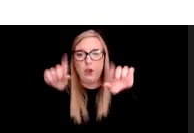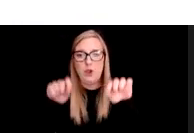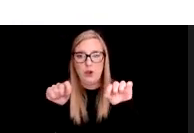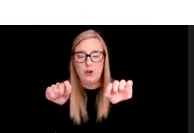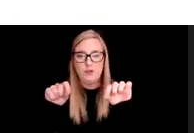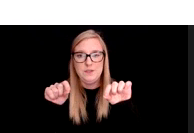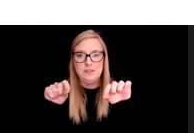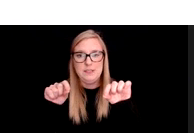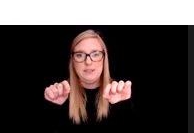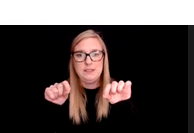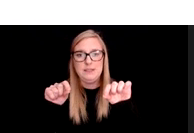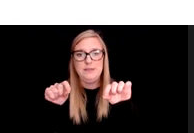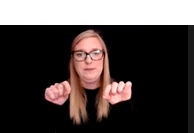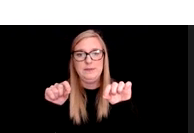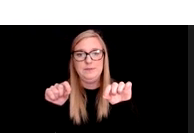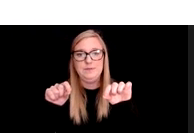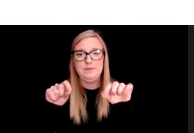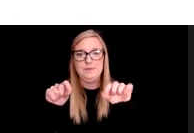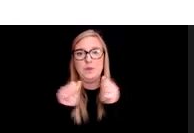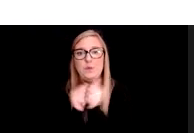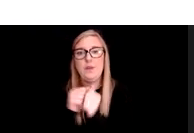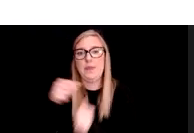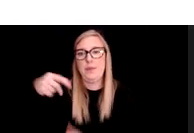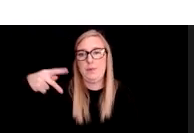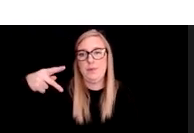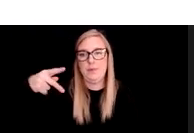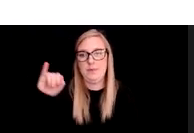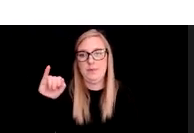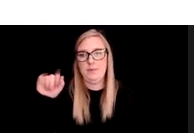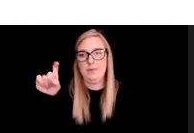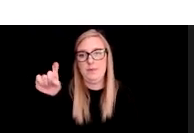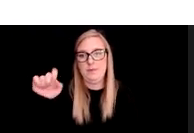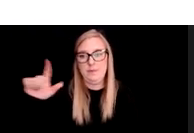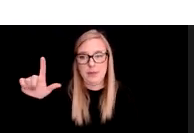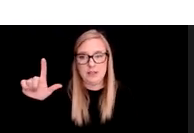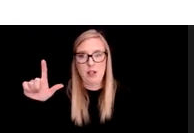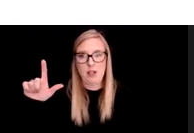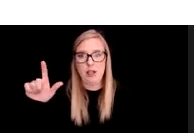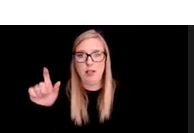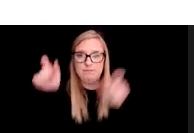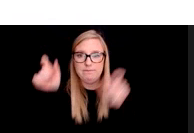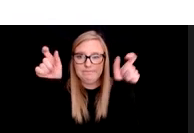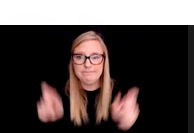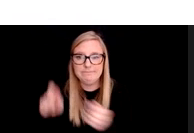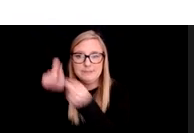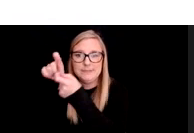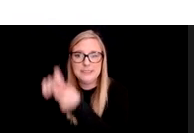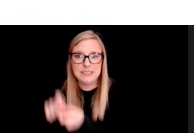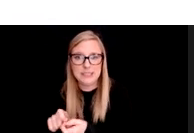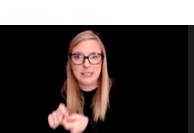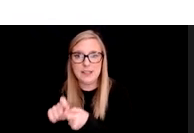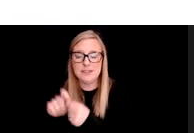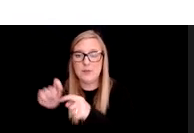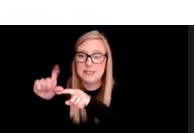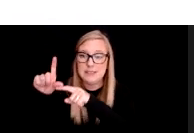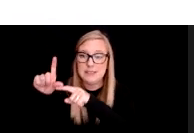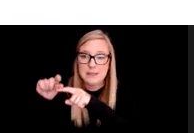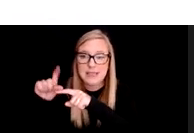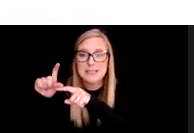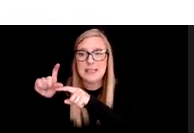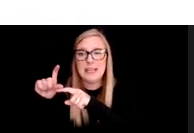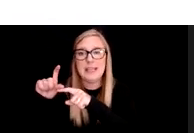with pixel markup for spacing and padding and the height of the specific element, as